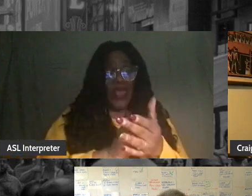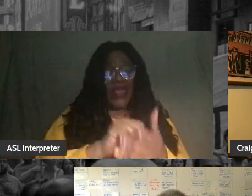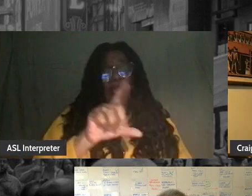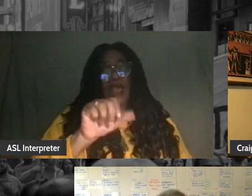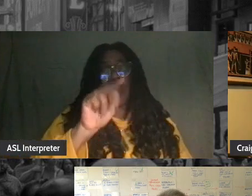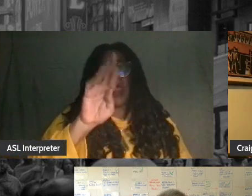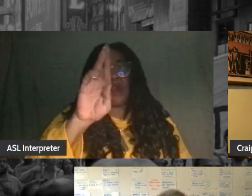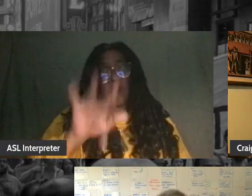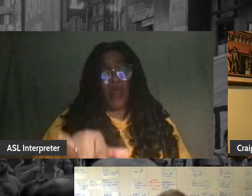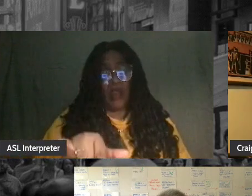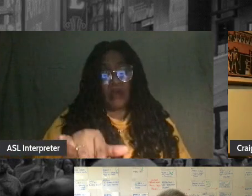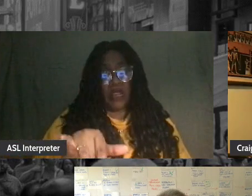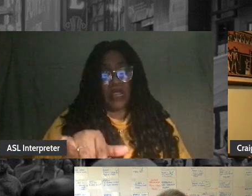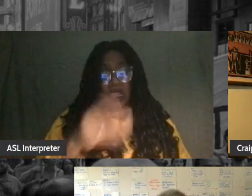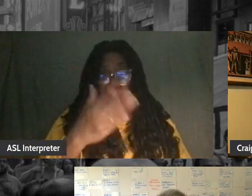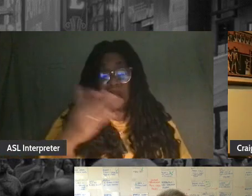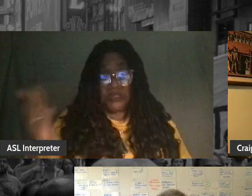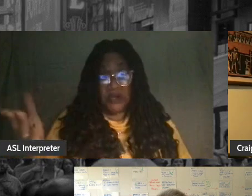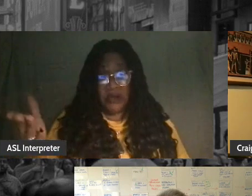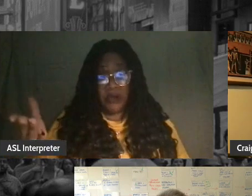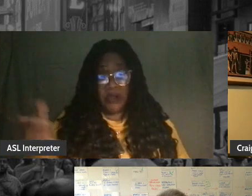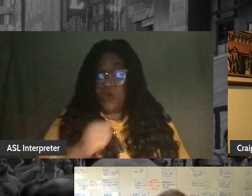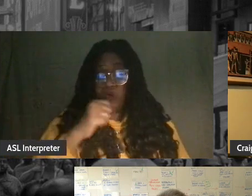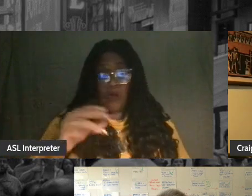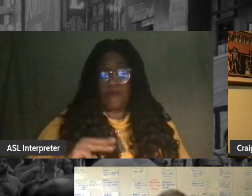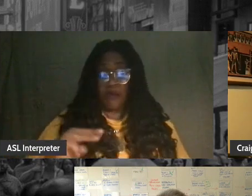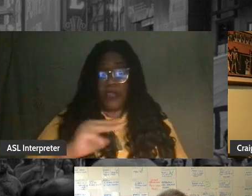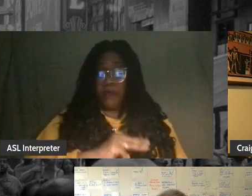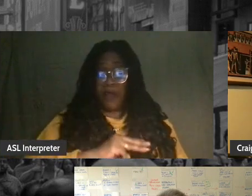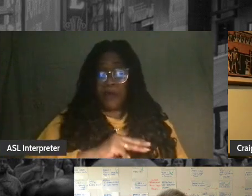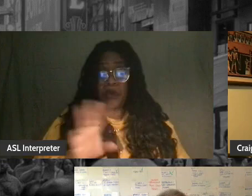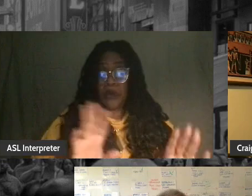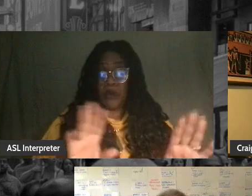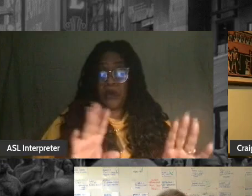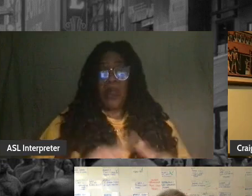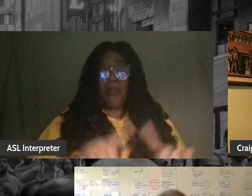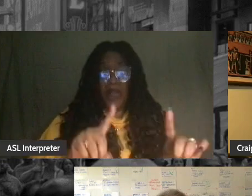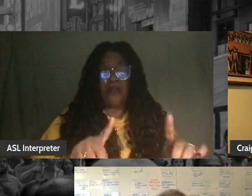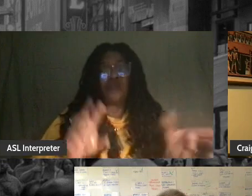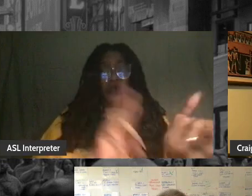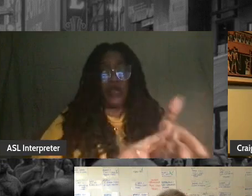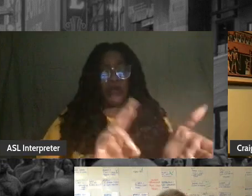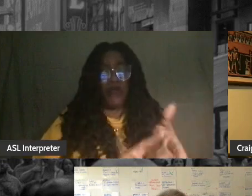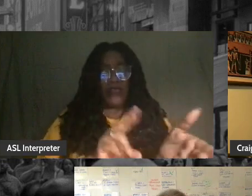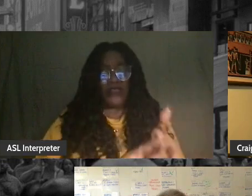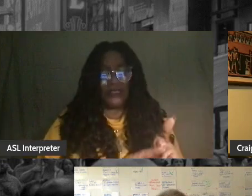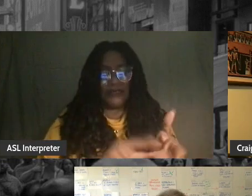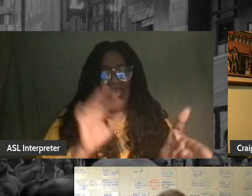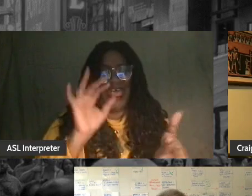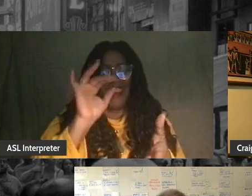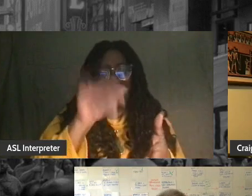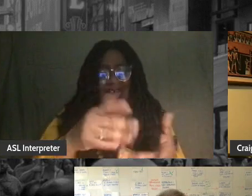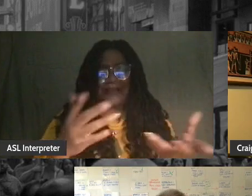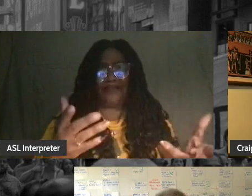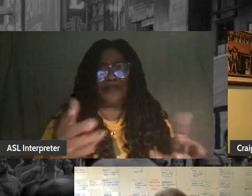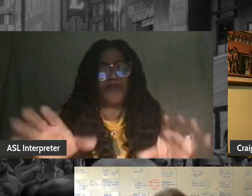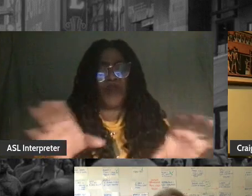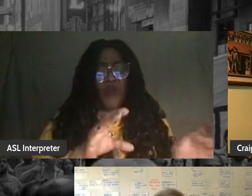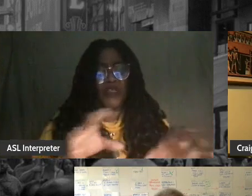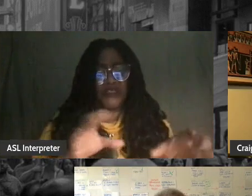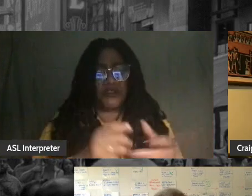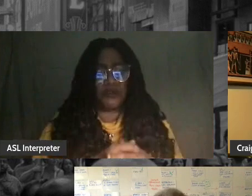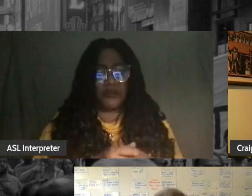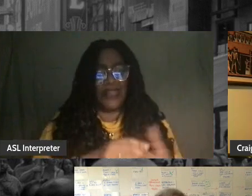member. You can always register it there. And what that does, it is basically a date stamp. So that